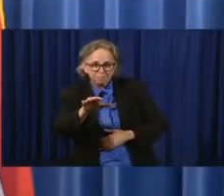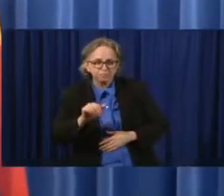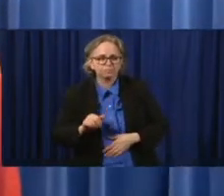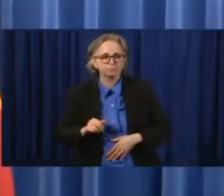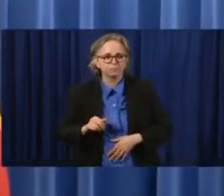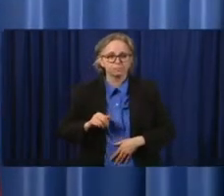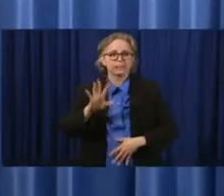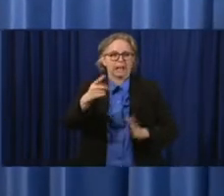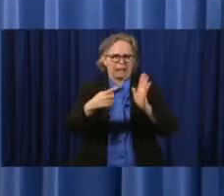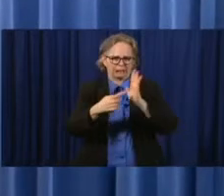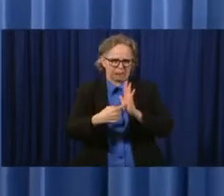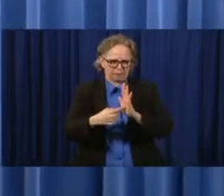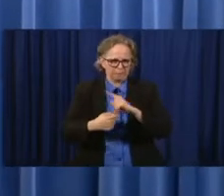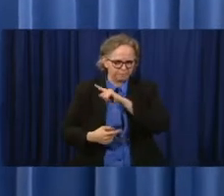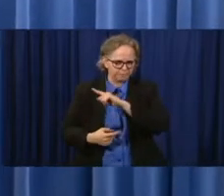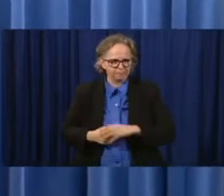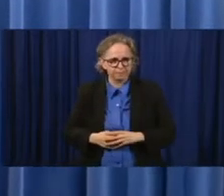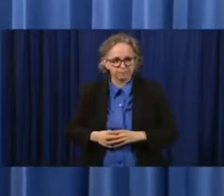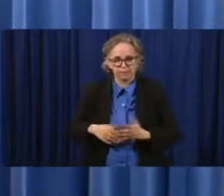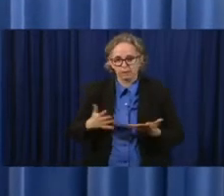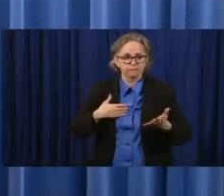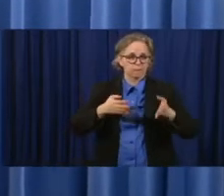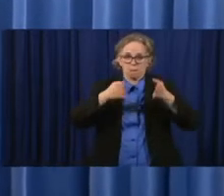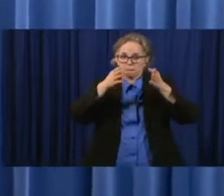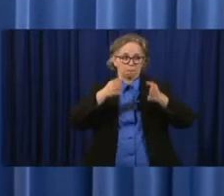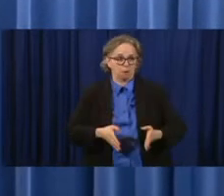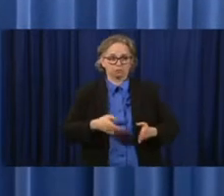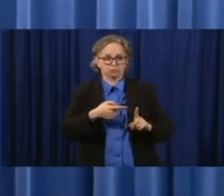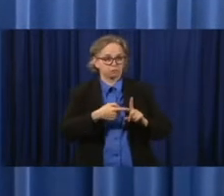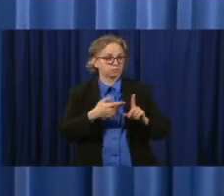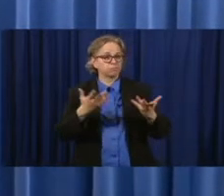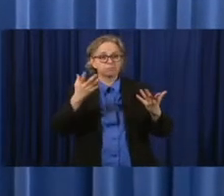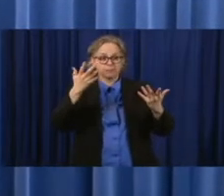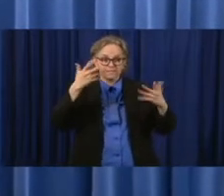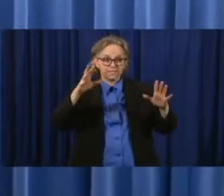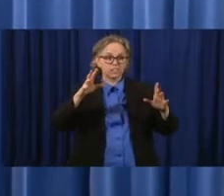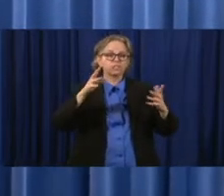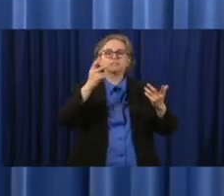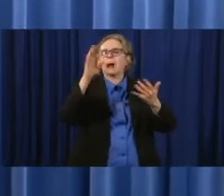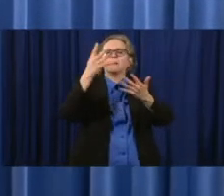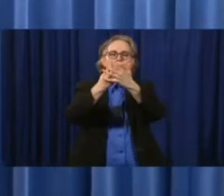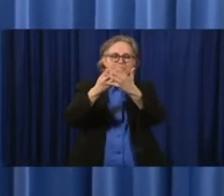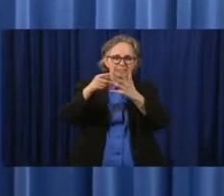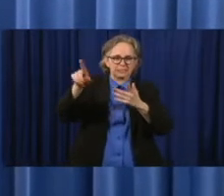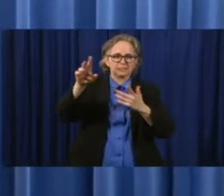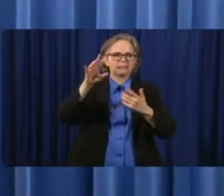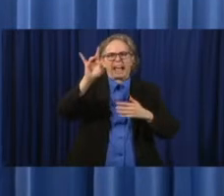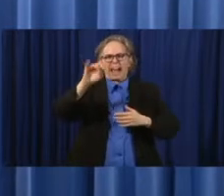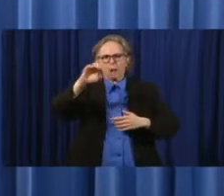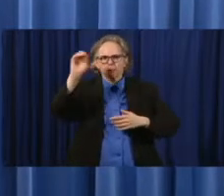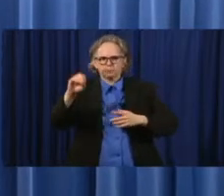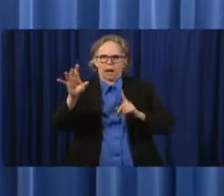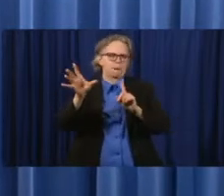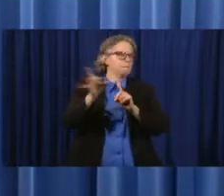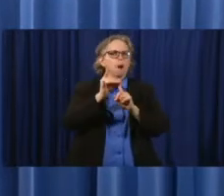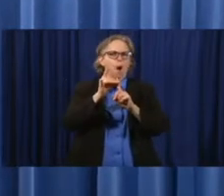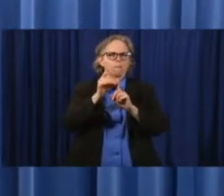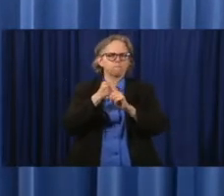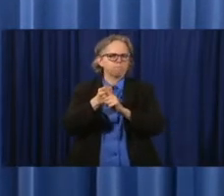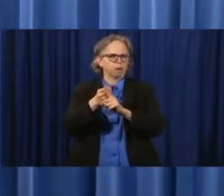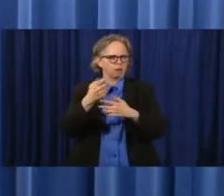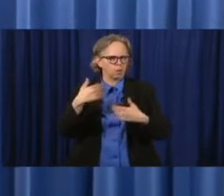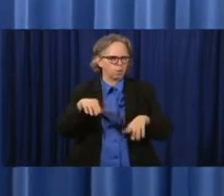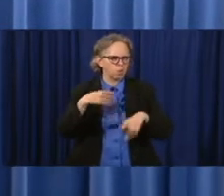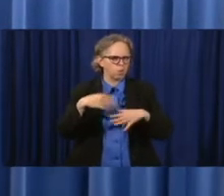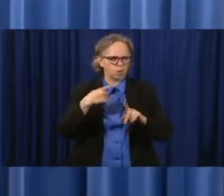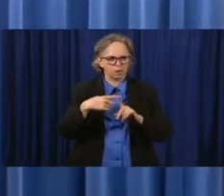had 80% positive. And, the question is, you don't, at some point you no longer have the